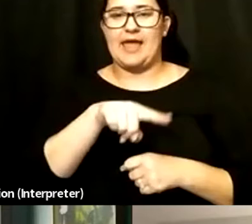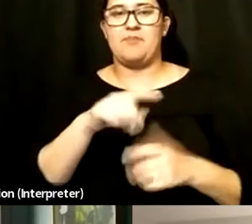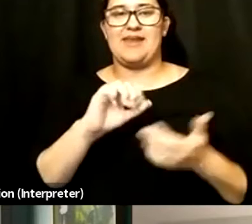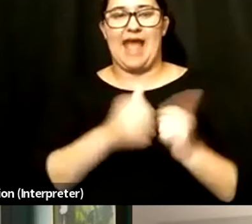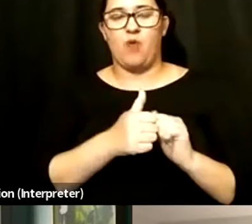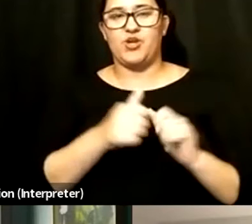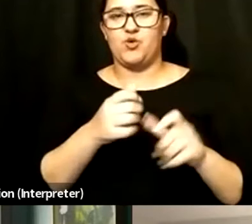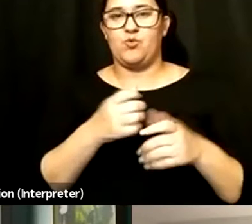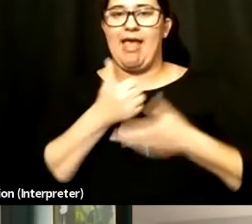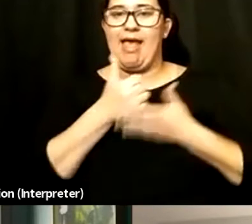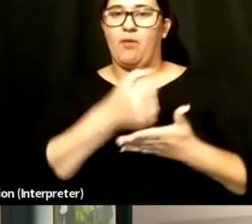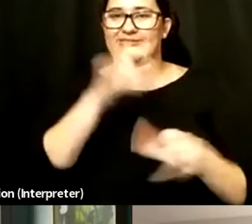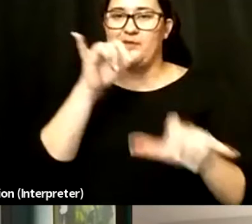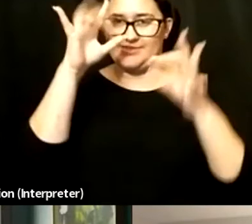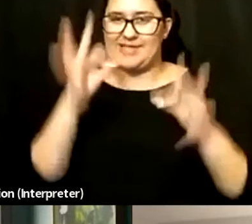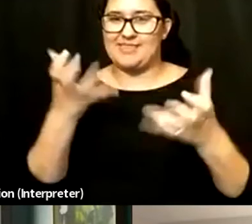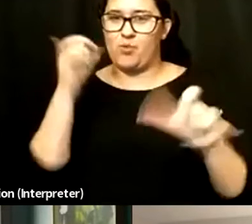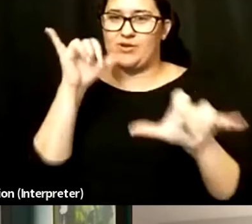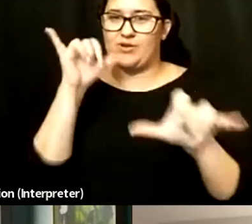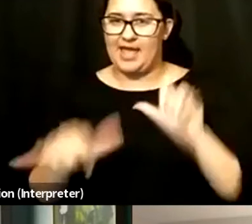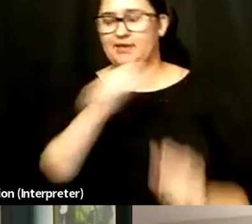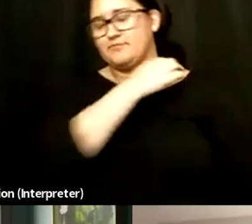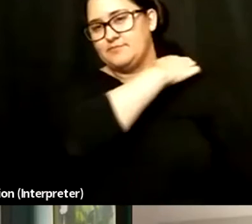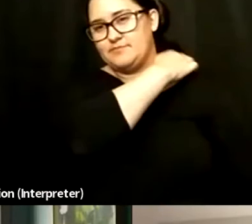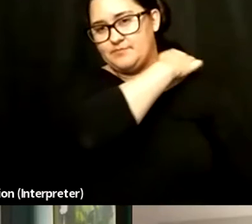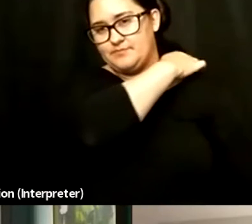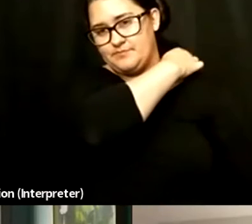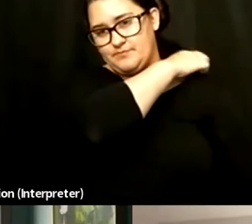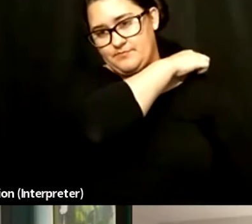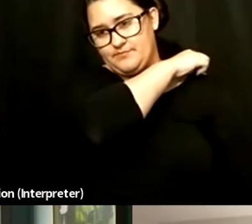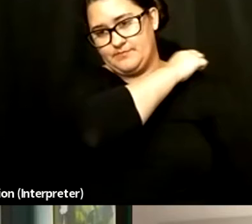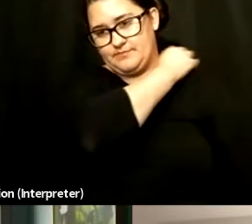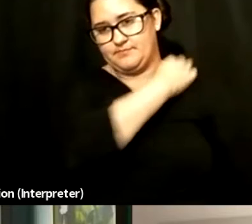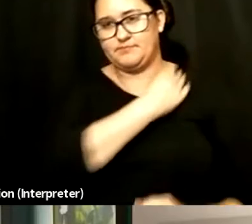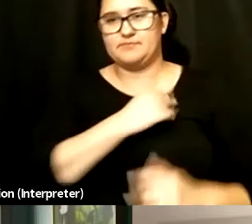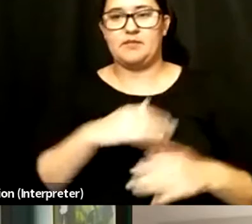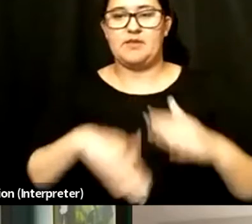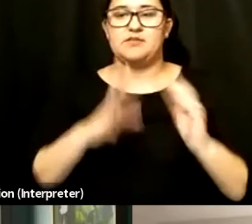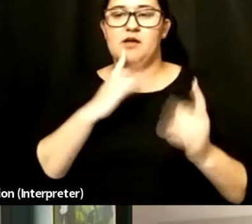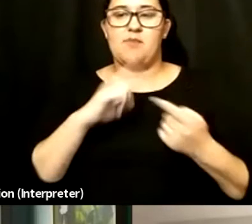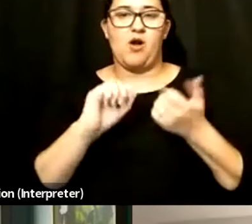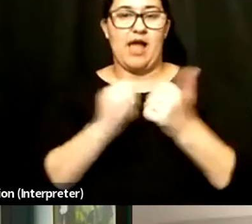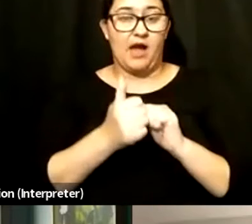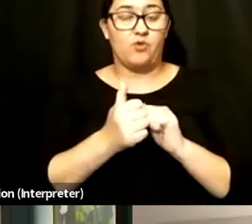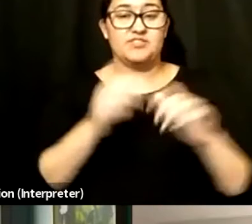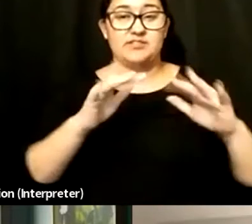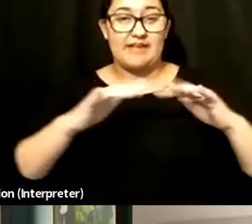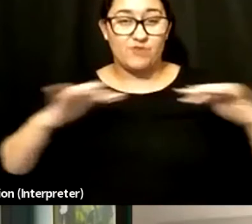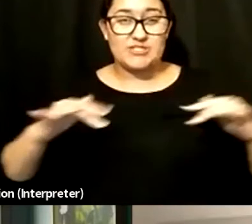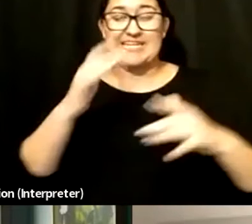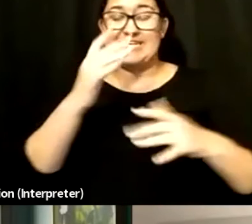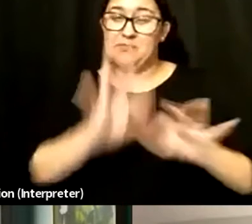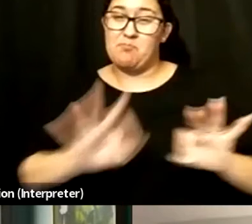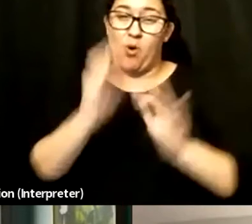would add, emphasizing that disability is a critical part of that diversity component, which